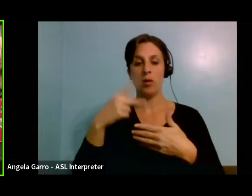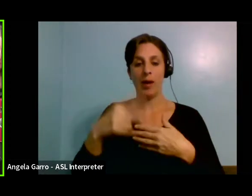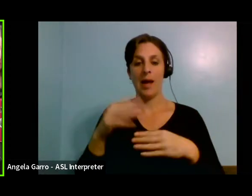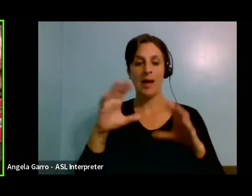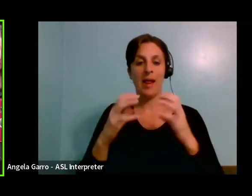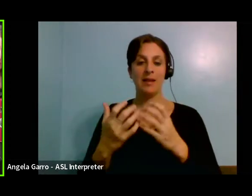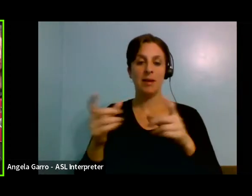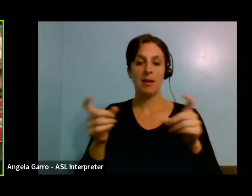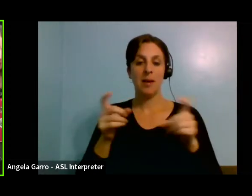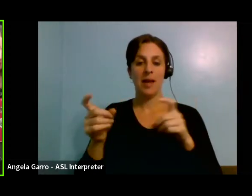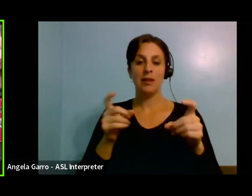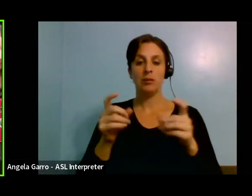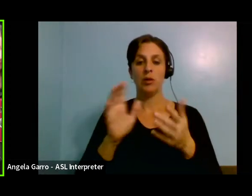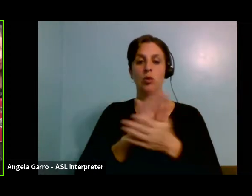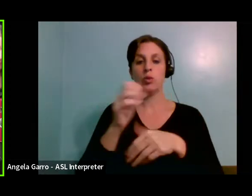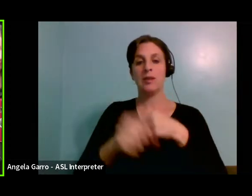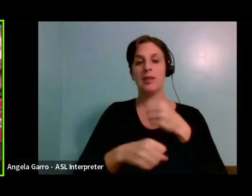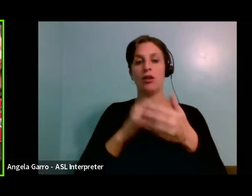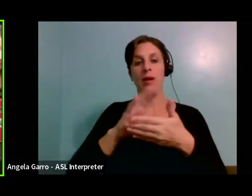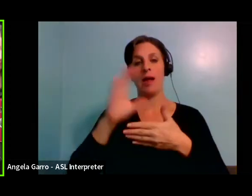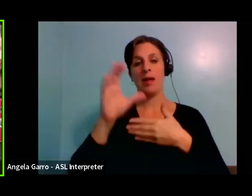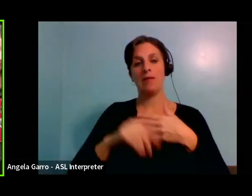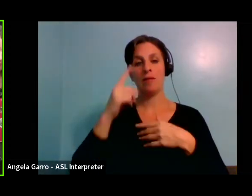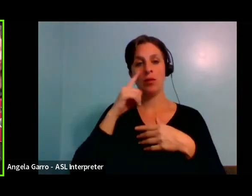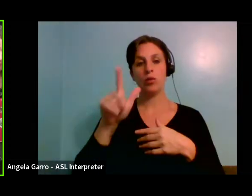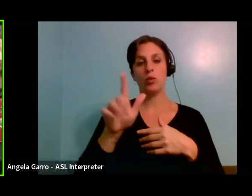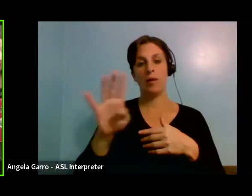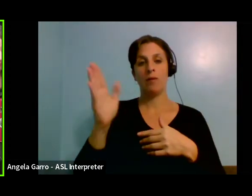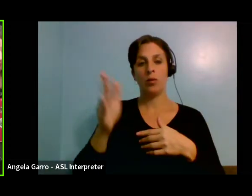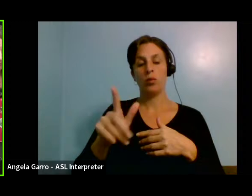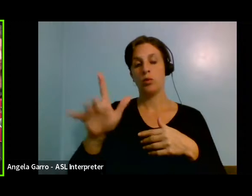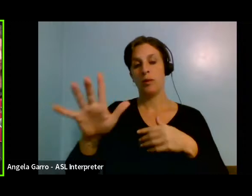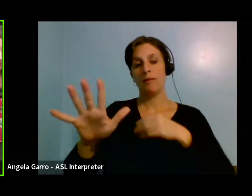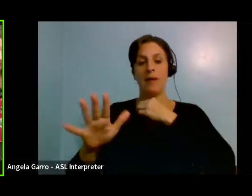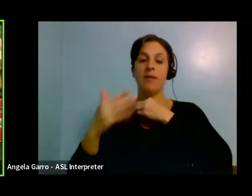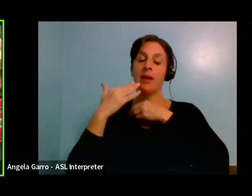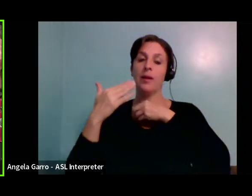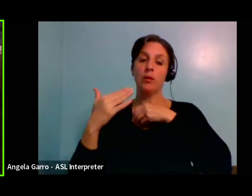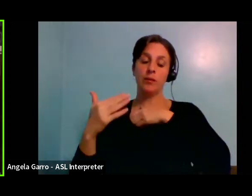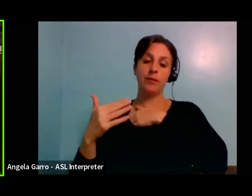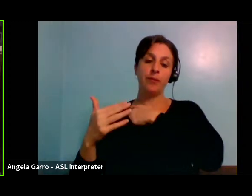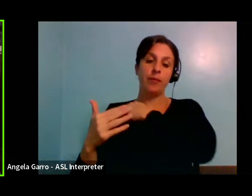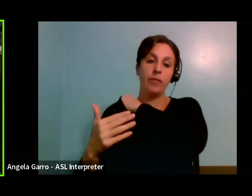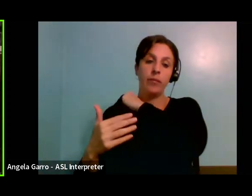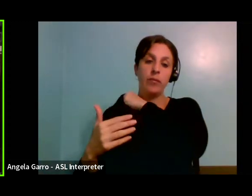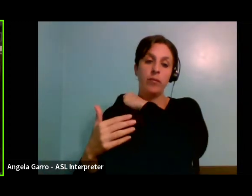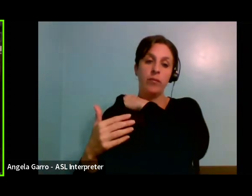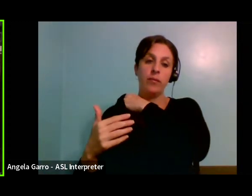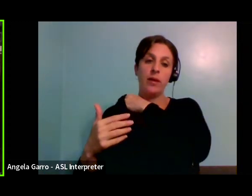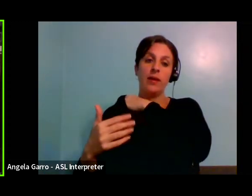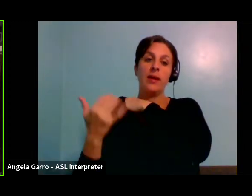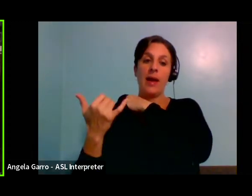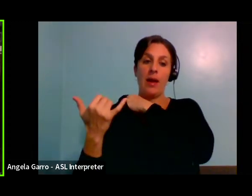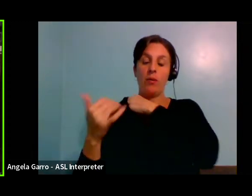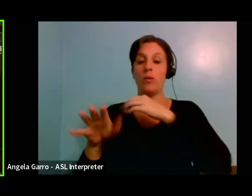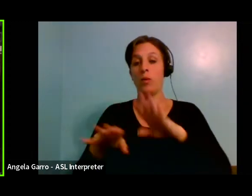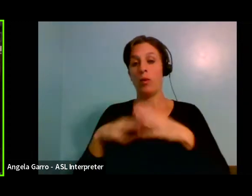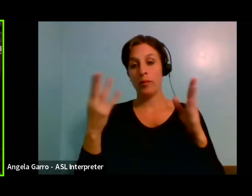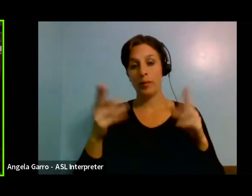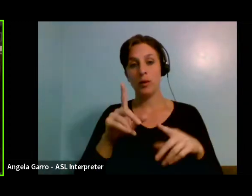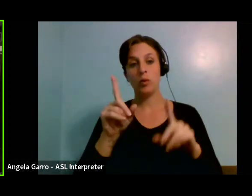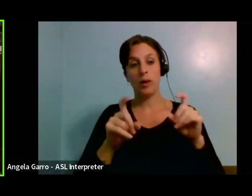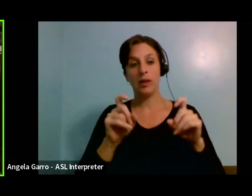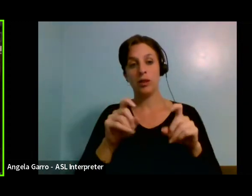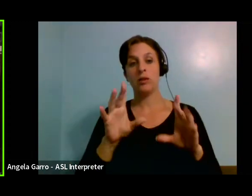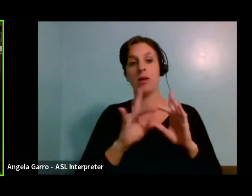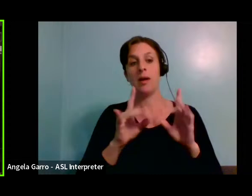school year calendar for 24-25. Thank you. Okay, I will open it up for questions and comments from the